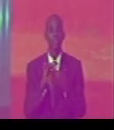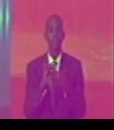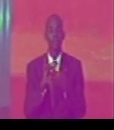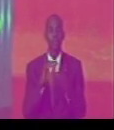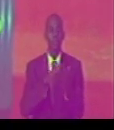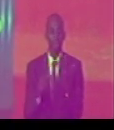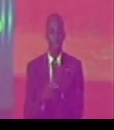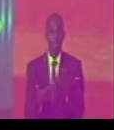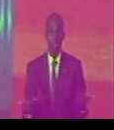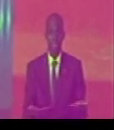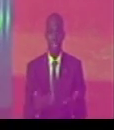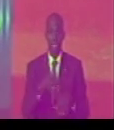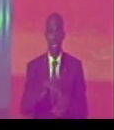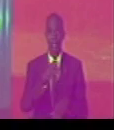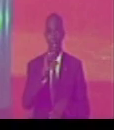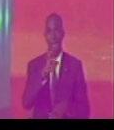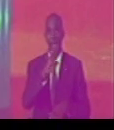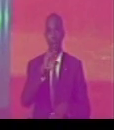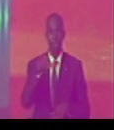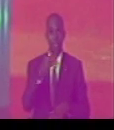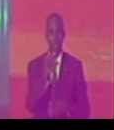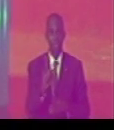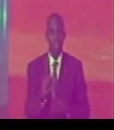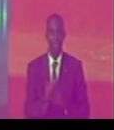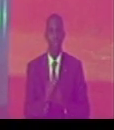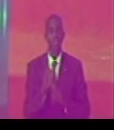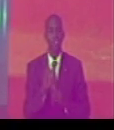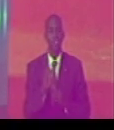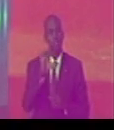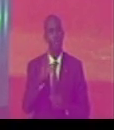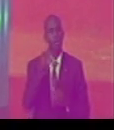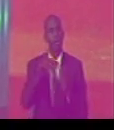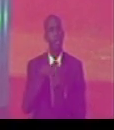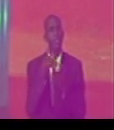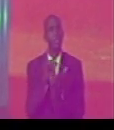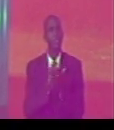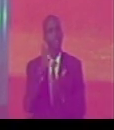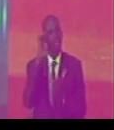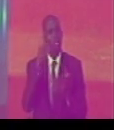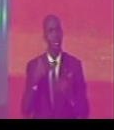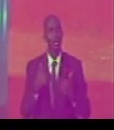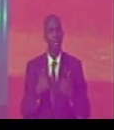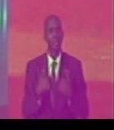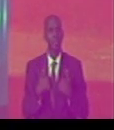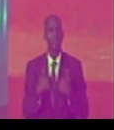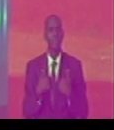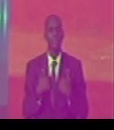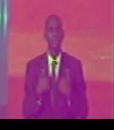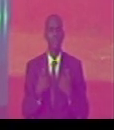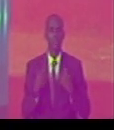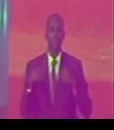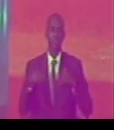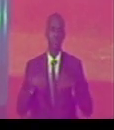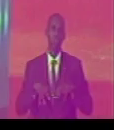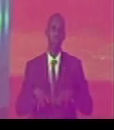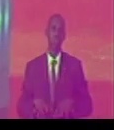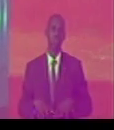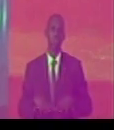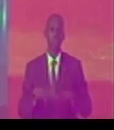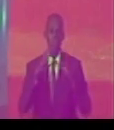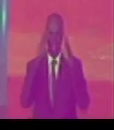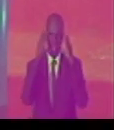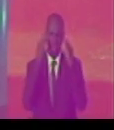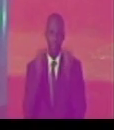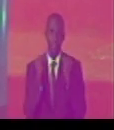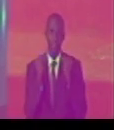at the Divine Connection Crusade in Abuja here. I discovered at some point that I was having an on